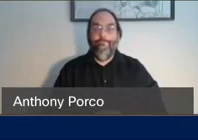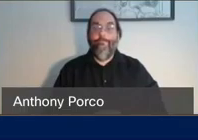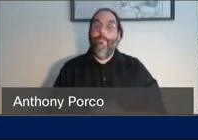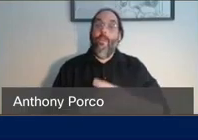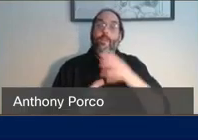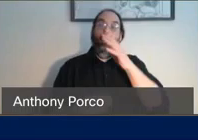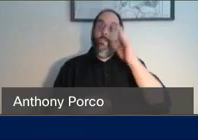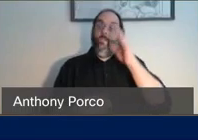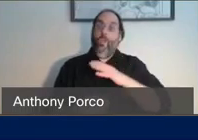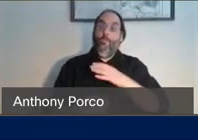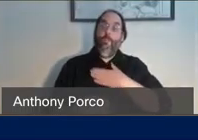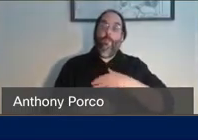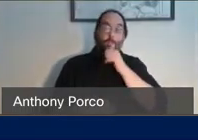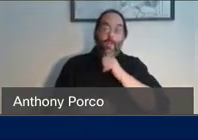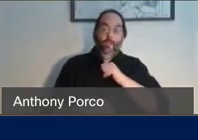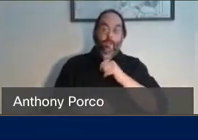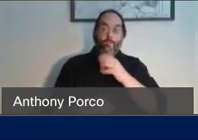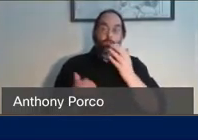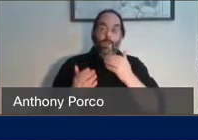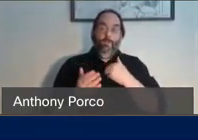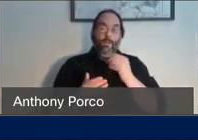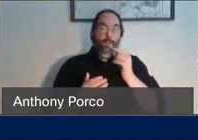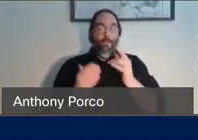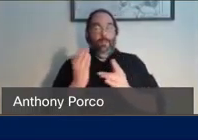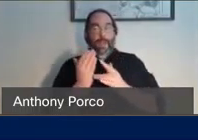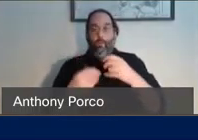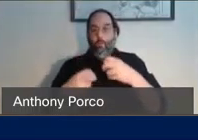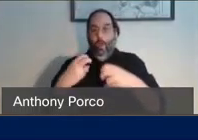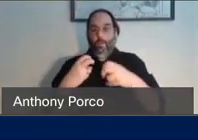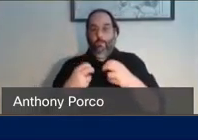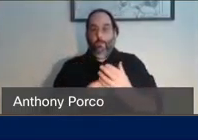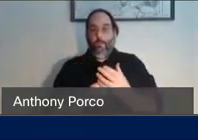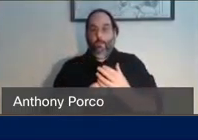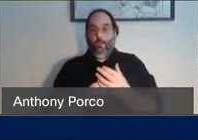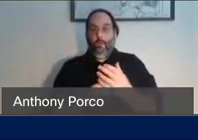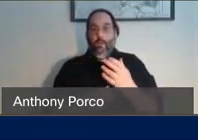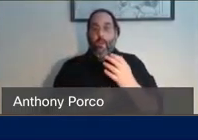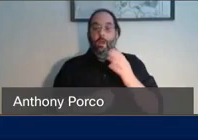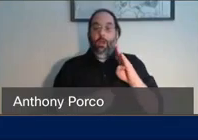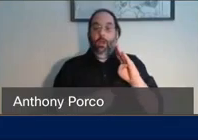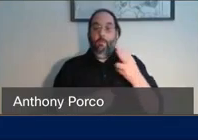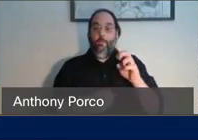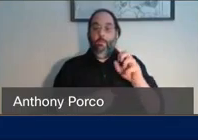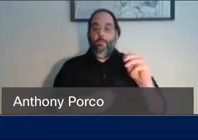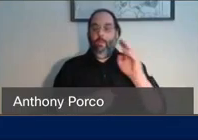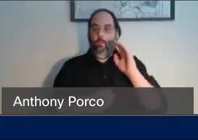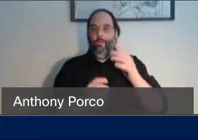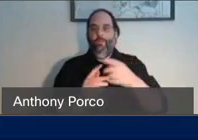Ladies and gentlemen, please bear with us as we may be experiencing a few technical difficulties. Beam will be joining us momentarily.